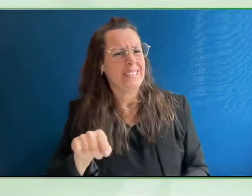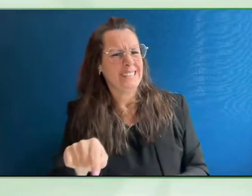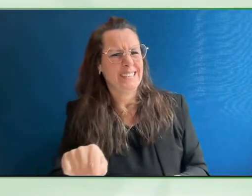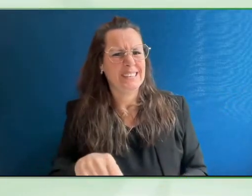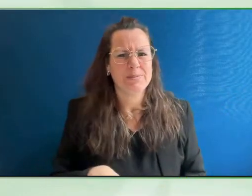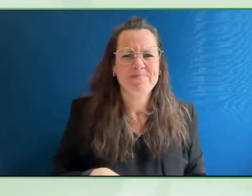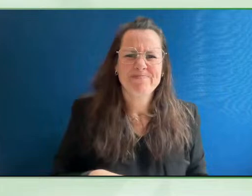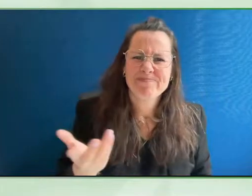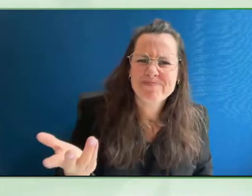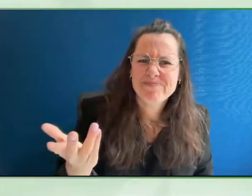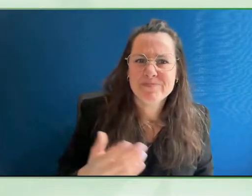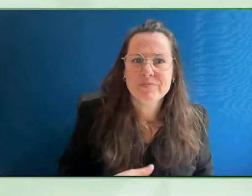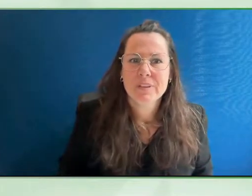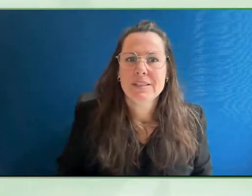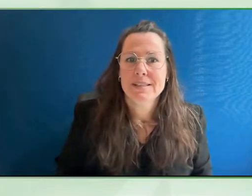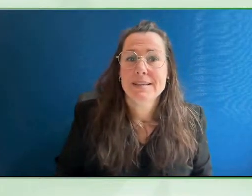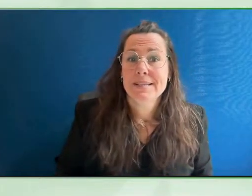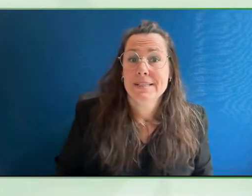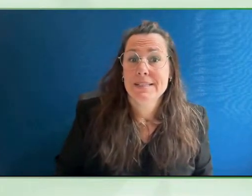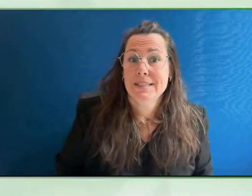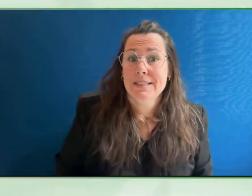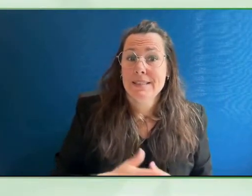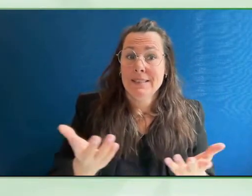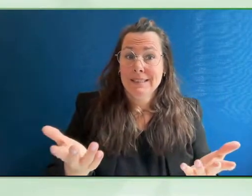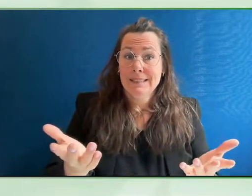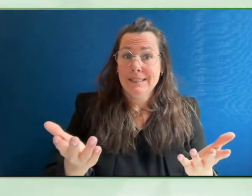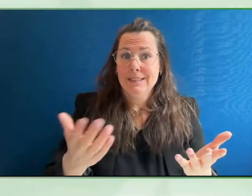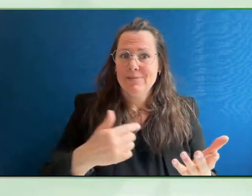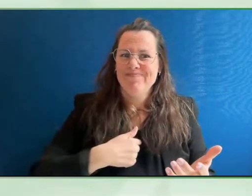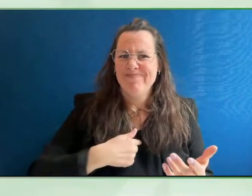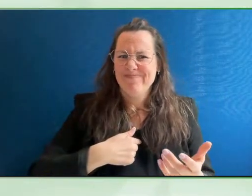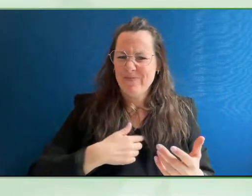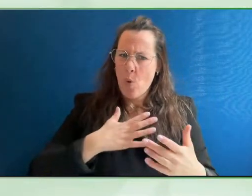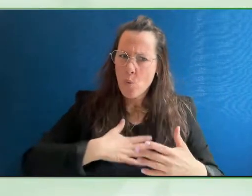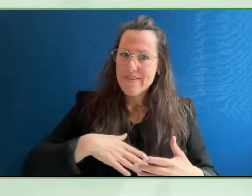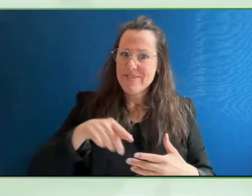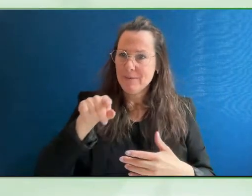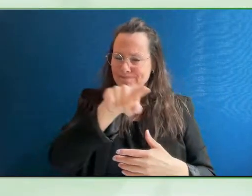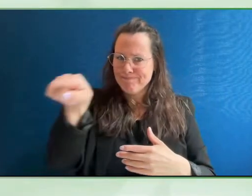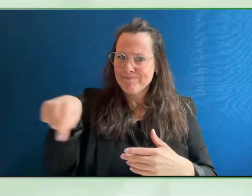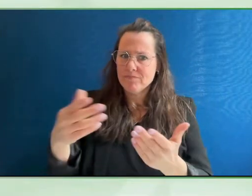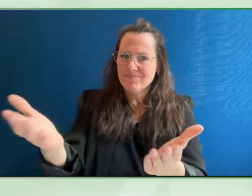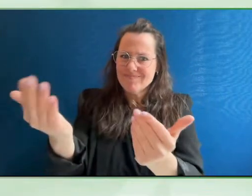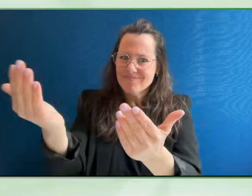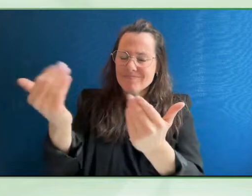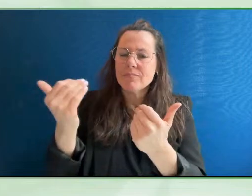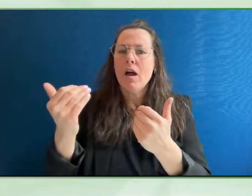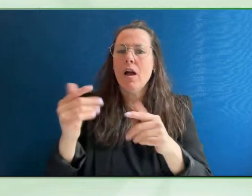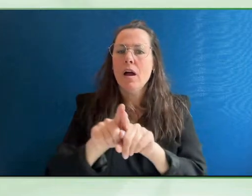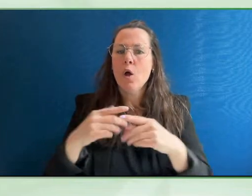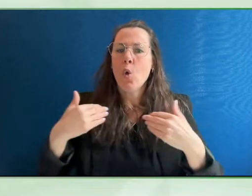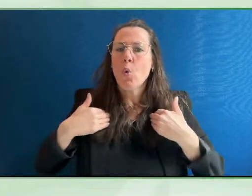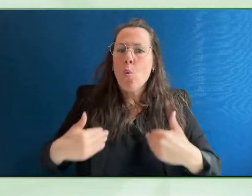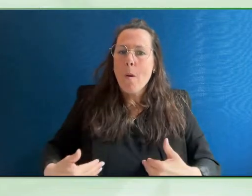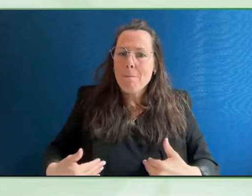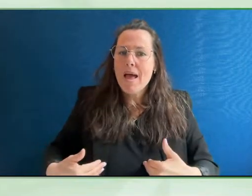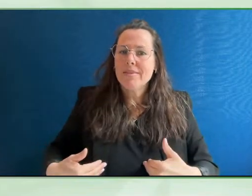code, if anyone wants to visit our website. I'm going to be here at the conference as well, and you're all welcome to reach out and say